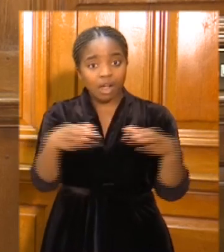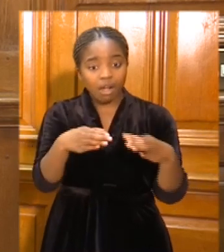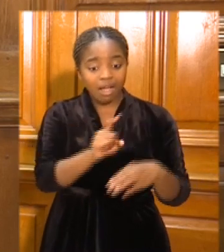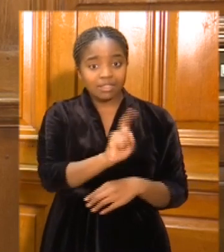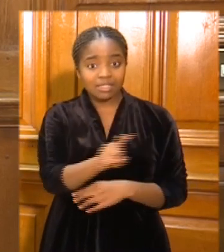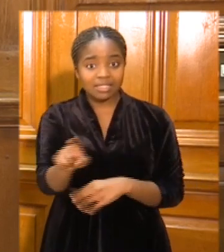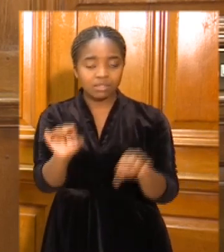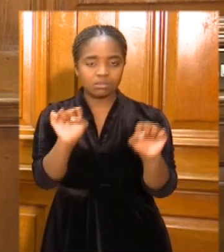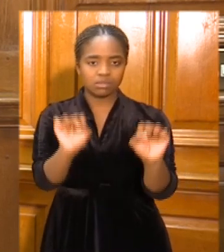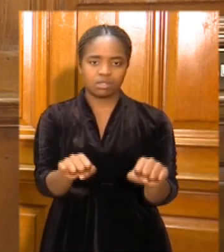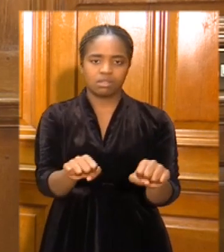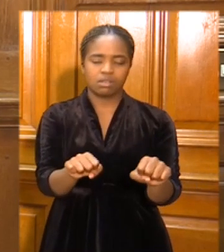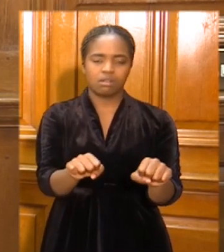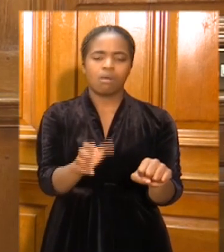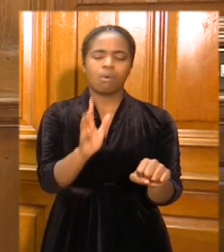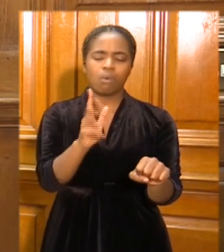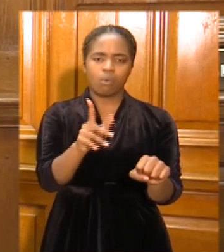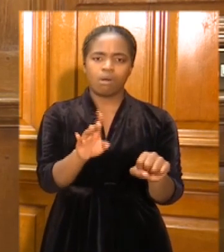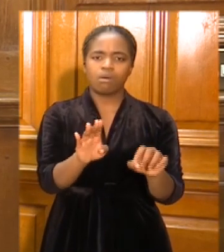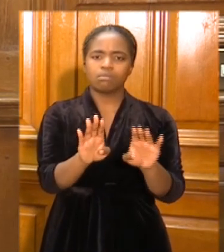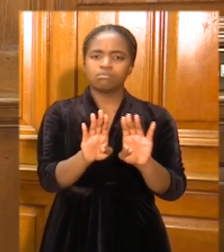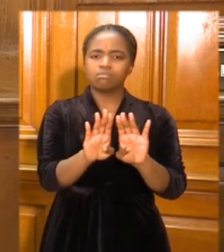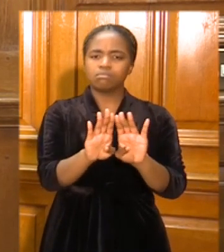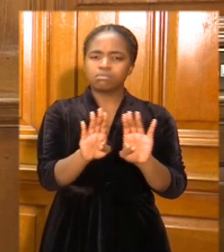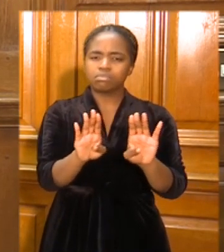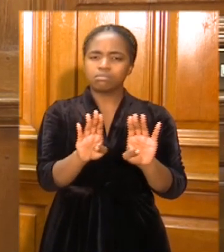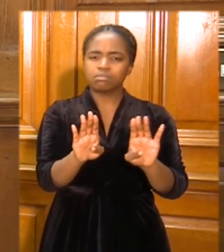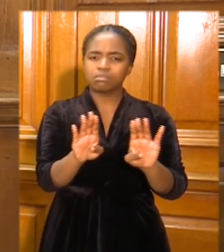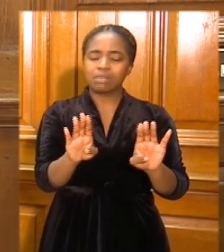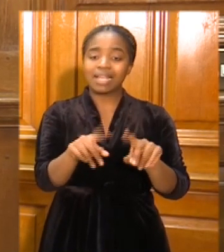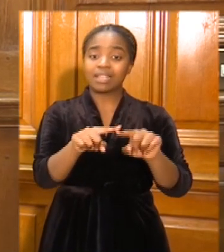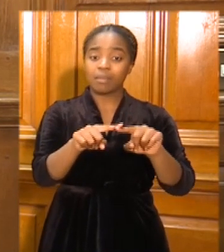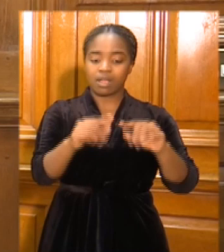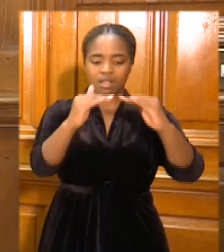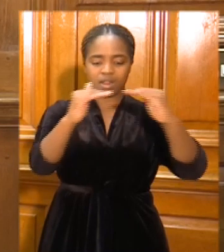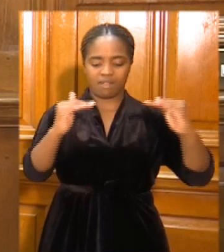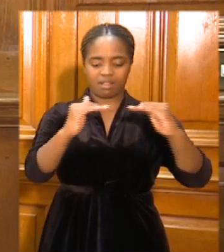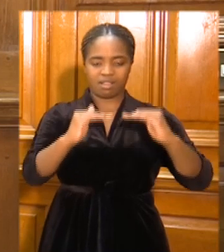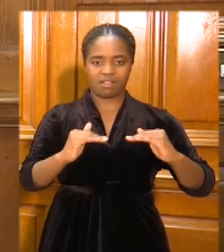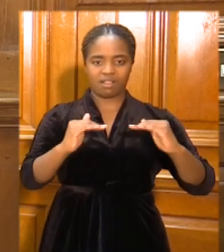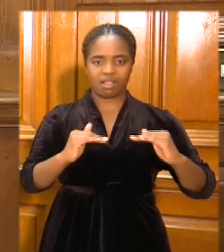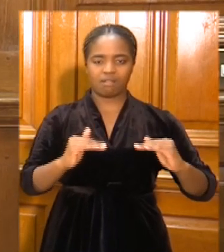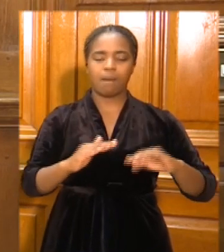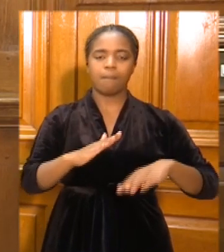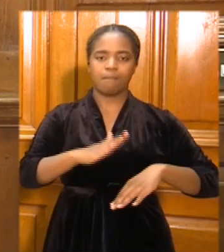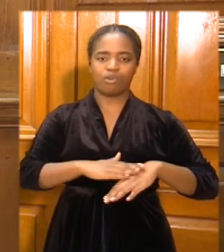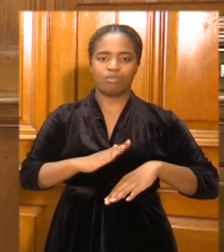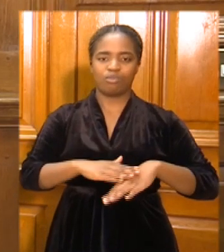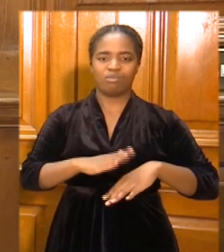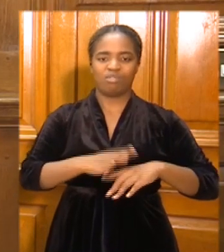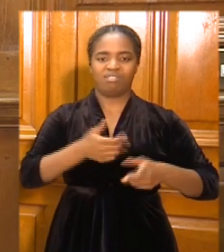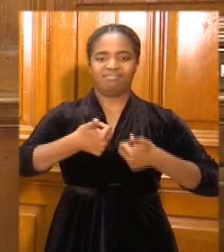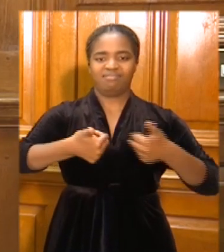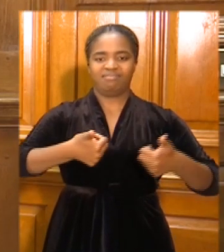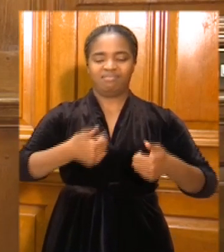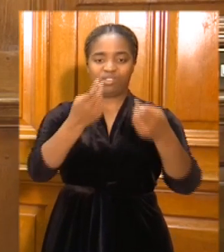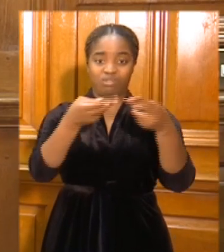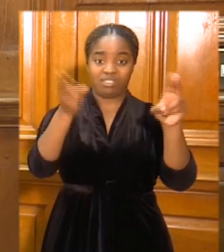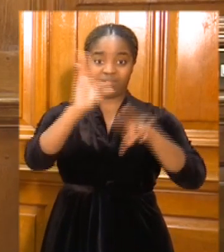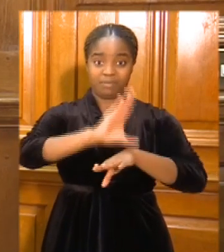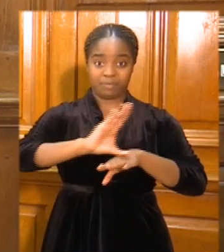Institutions will open up further as the coronavirus alert level changes. As we mobilize